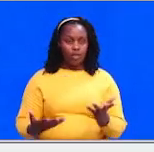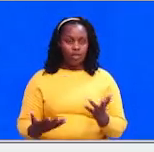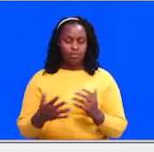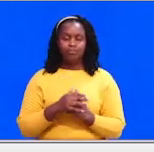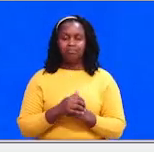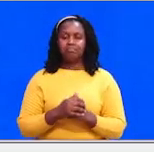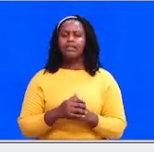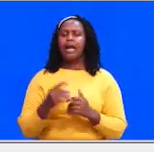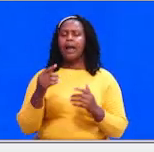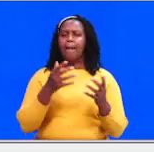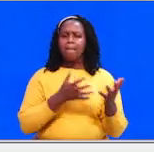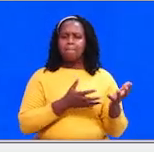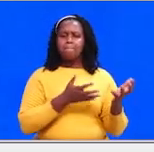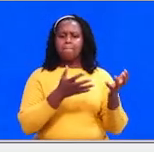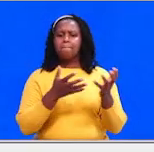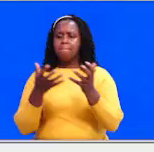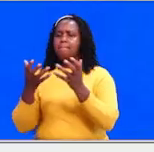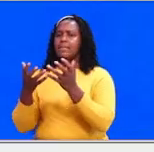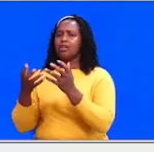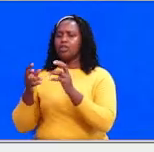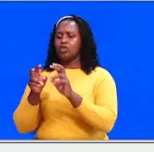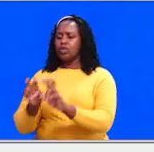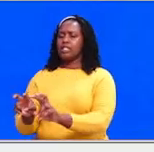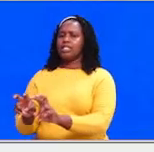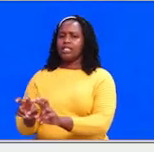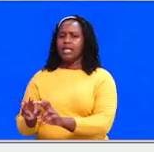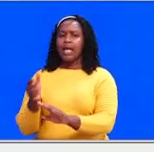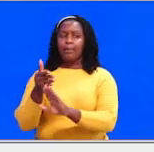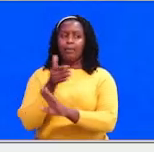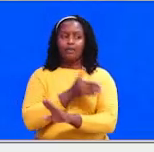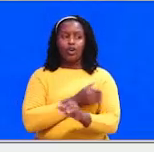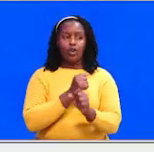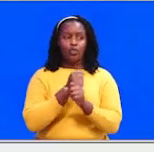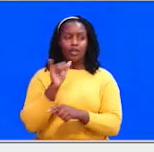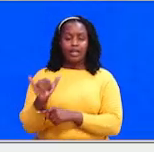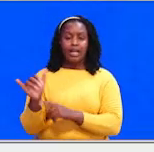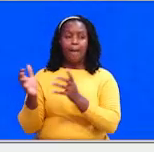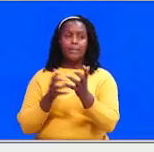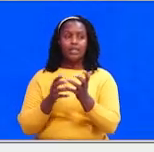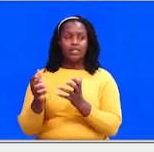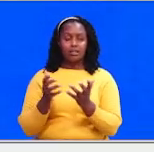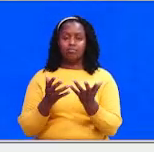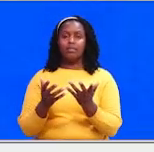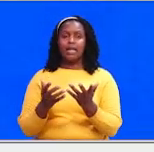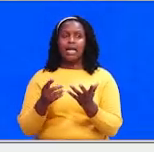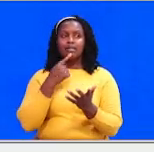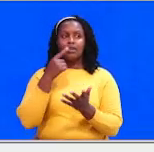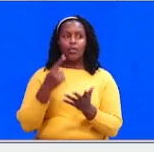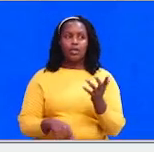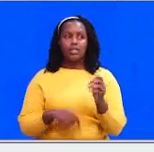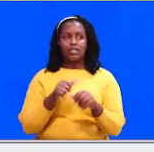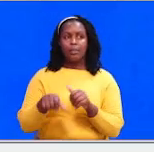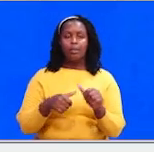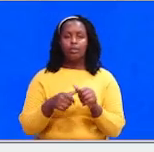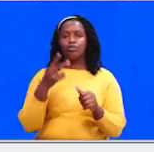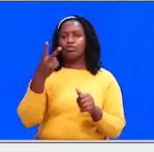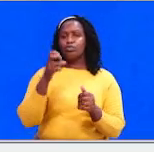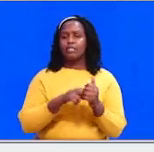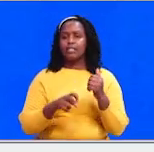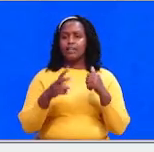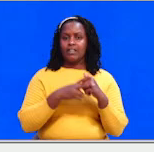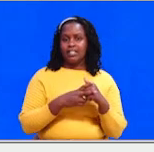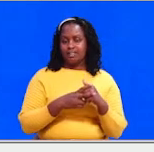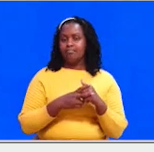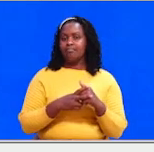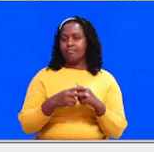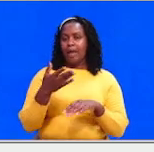site to see. Mm-hmm. So before I could break even, just like business school says, it was up to 2017. Ooh. But